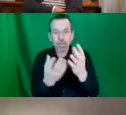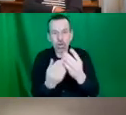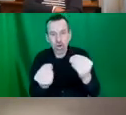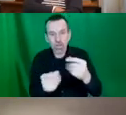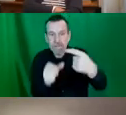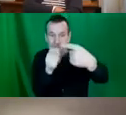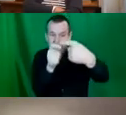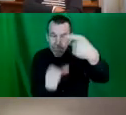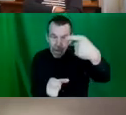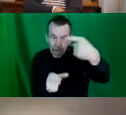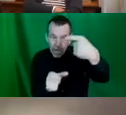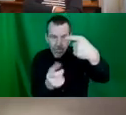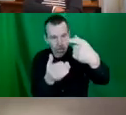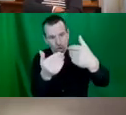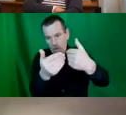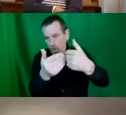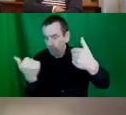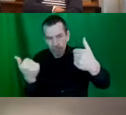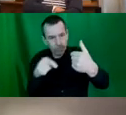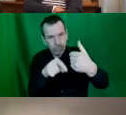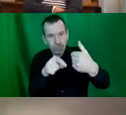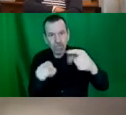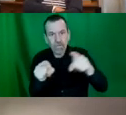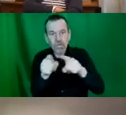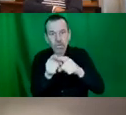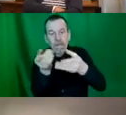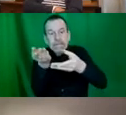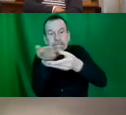leather and the outer folios of each section.